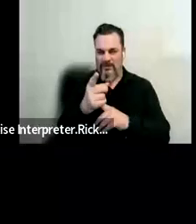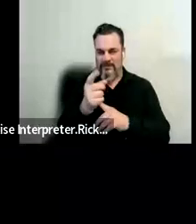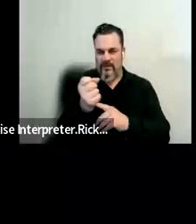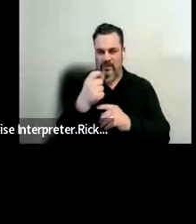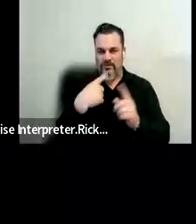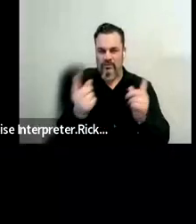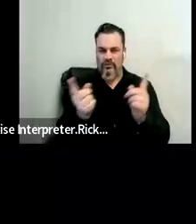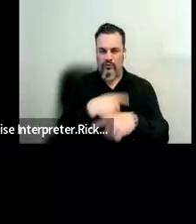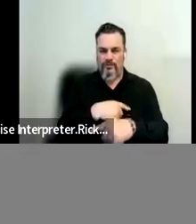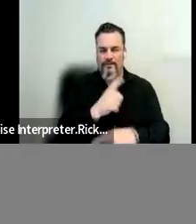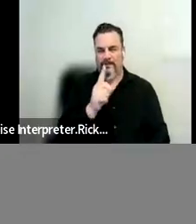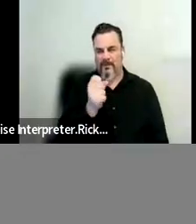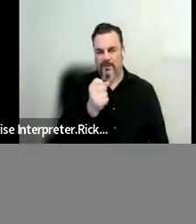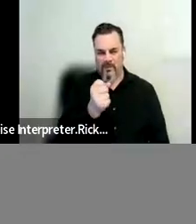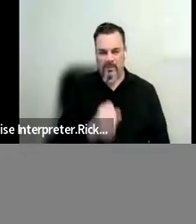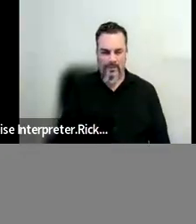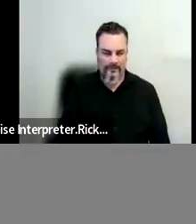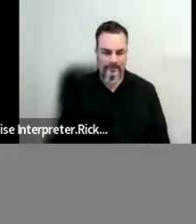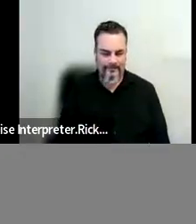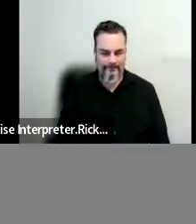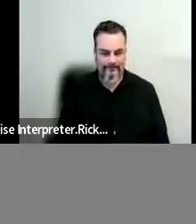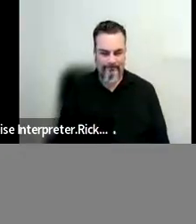swap which screens I'm sharing.